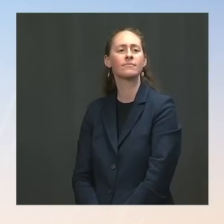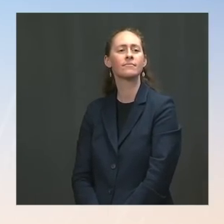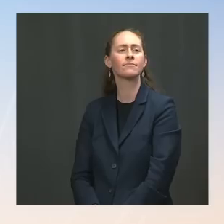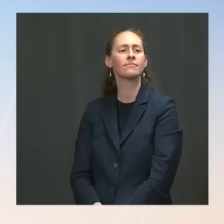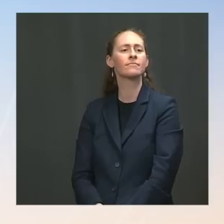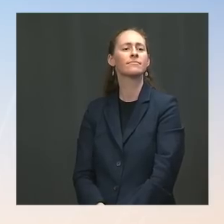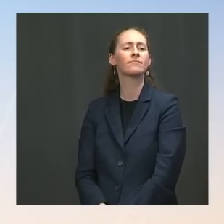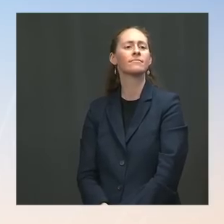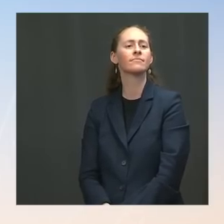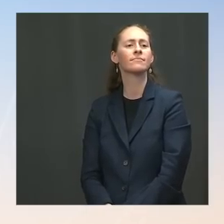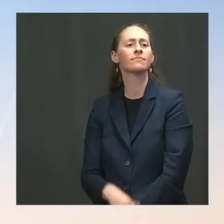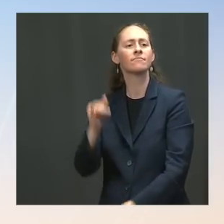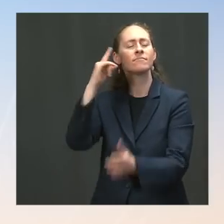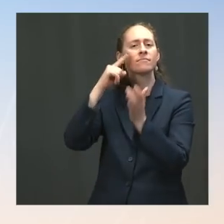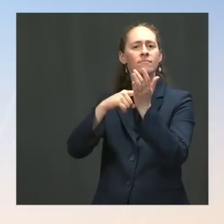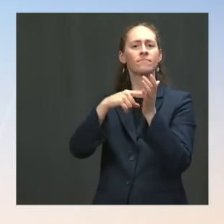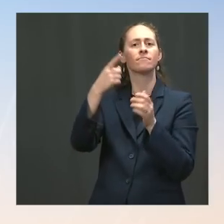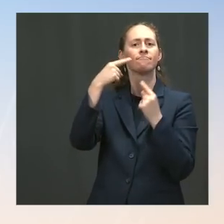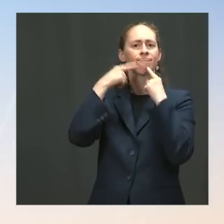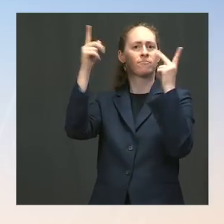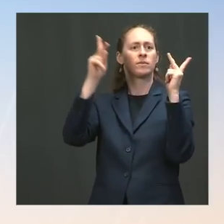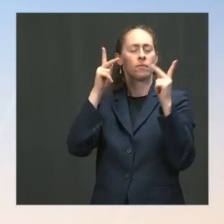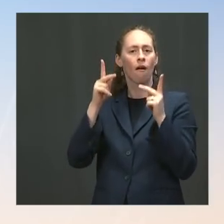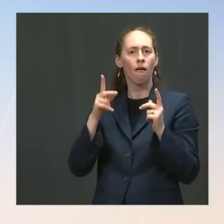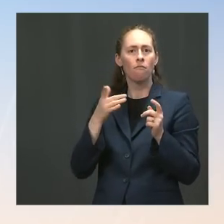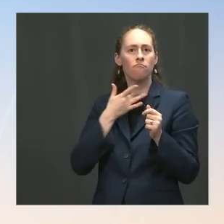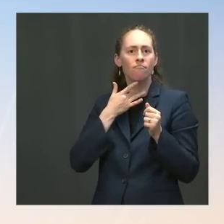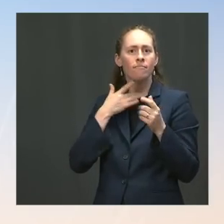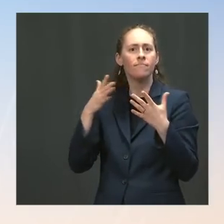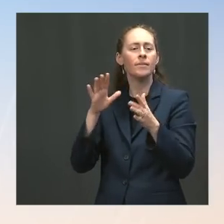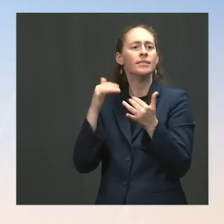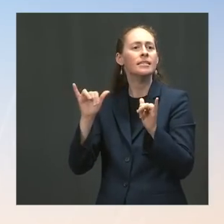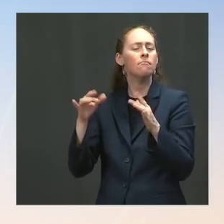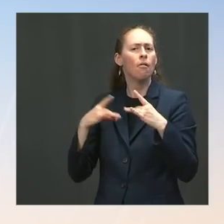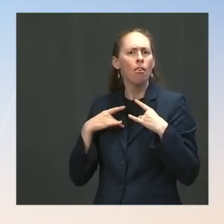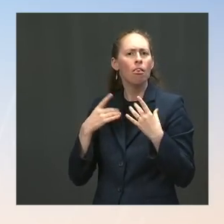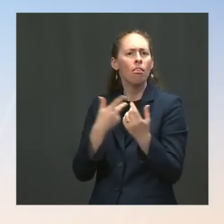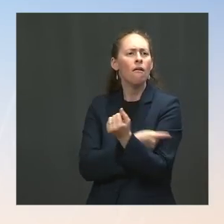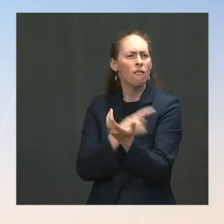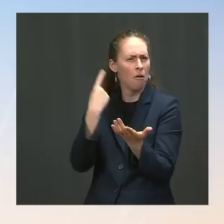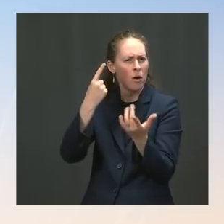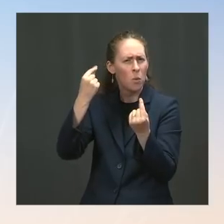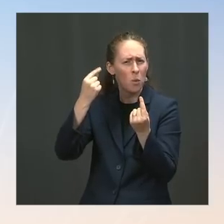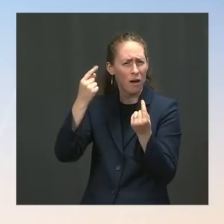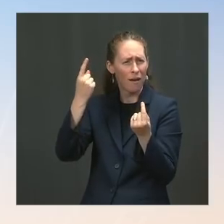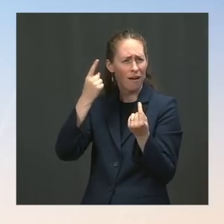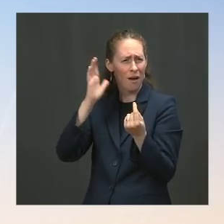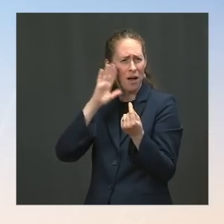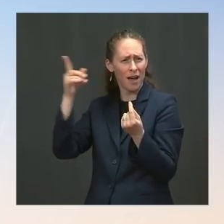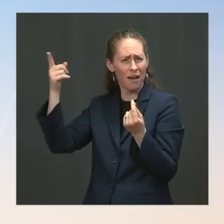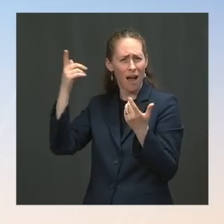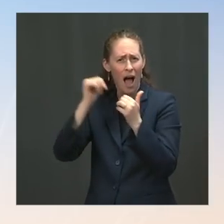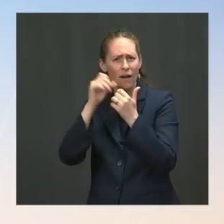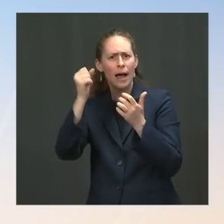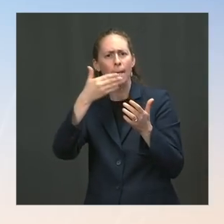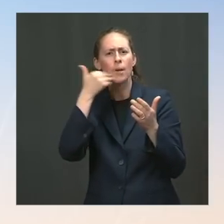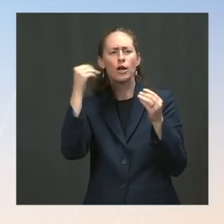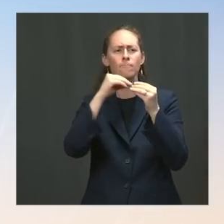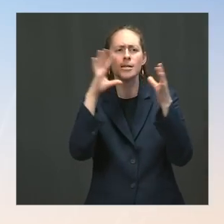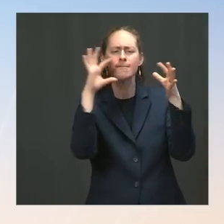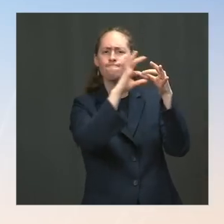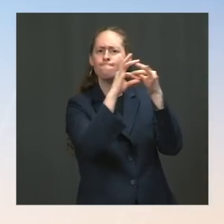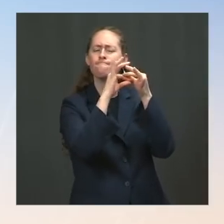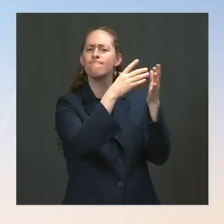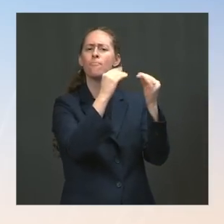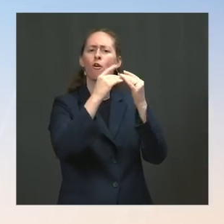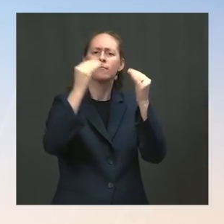infections. Has the administration thought about or reconsidered the way it talks about the